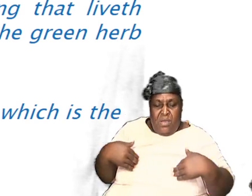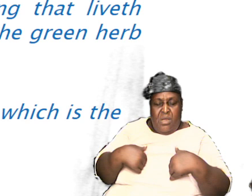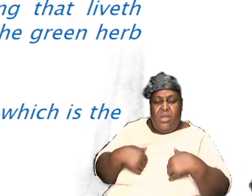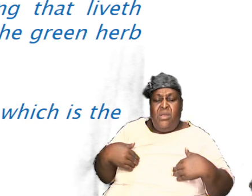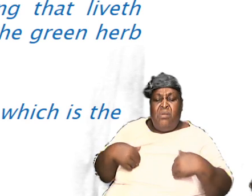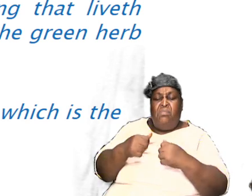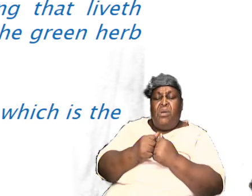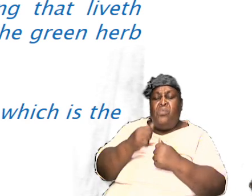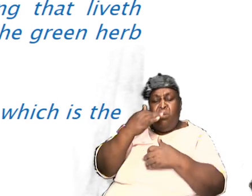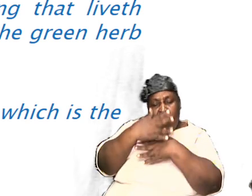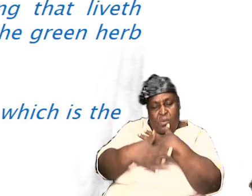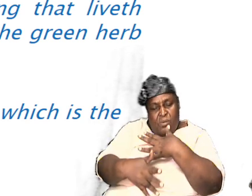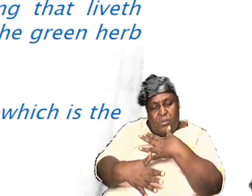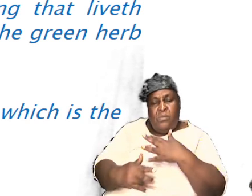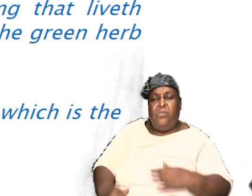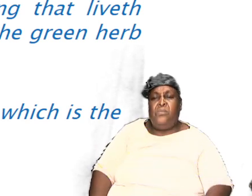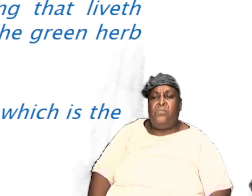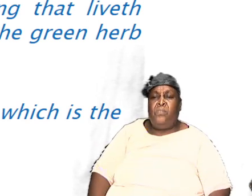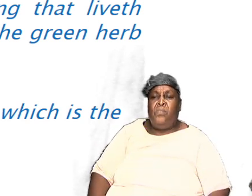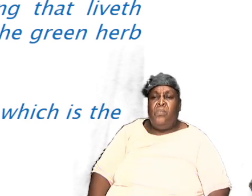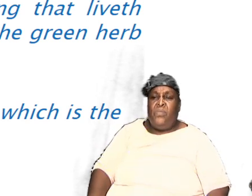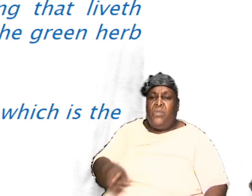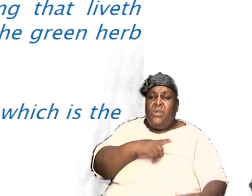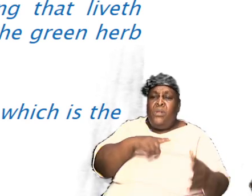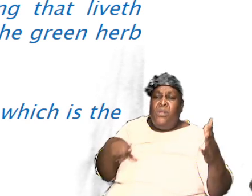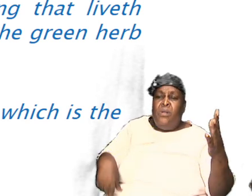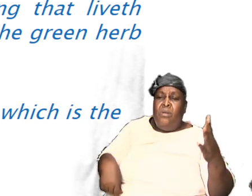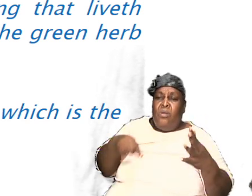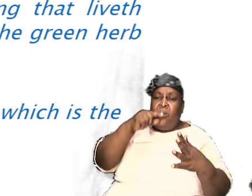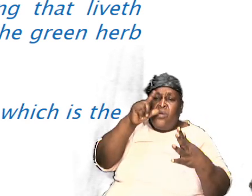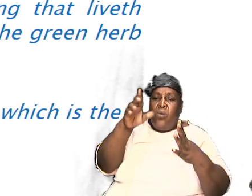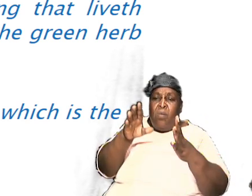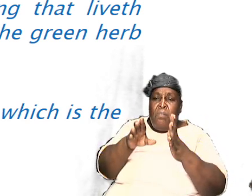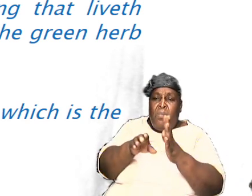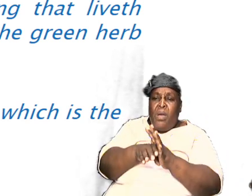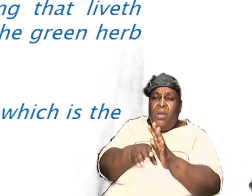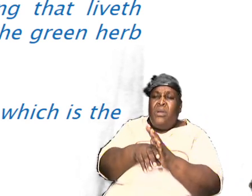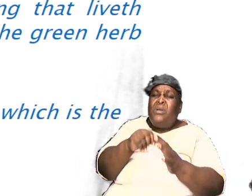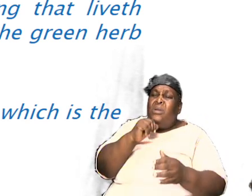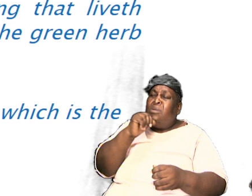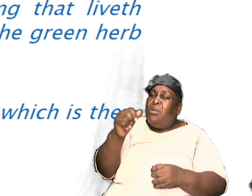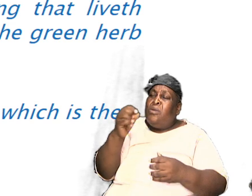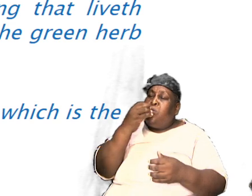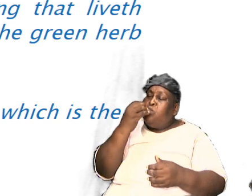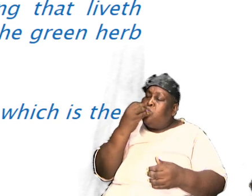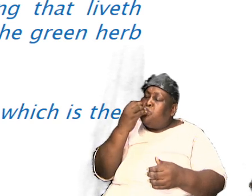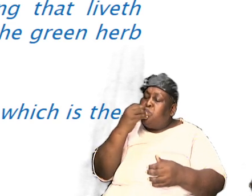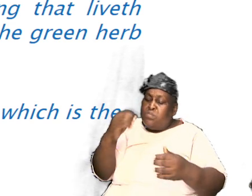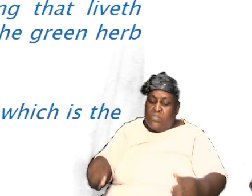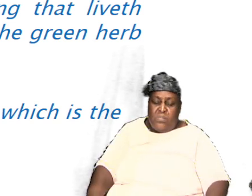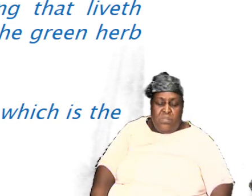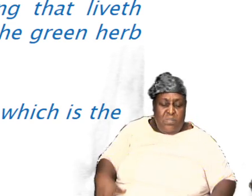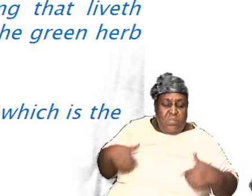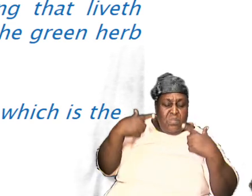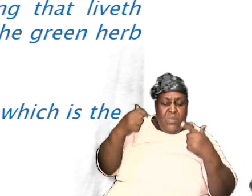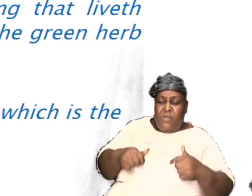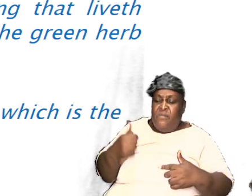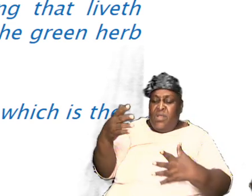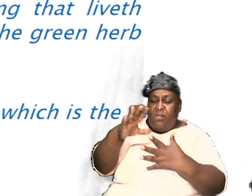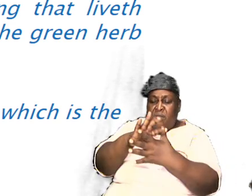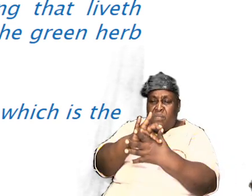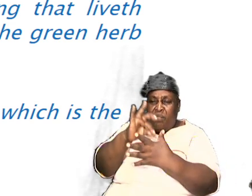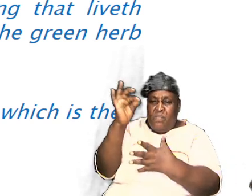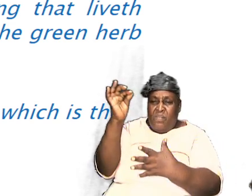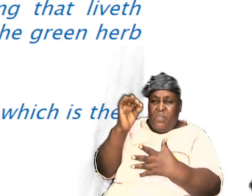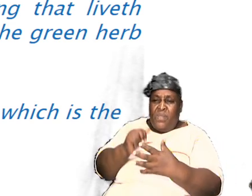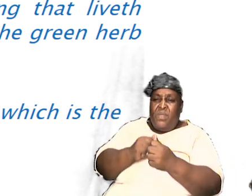the meat with the blood. The Lord commanded his people not to eat the life of any flesh. When you look at